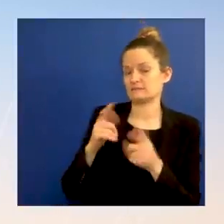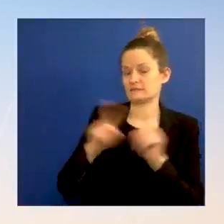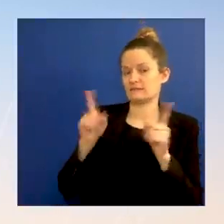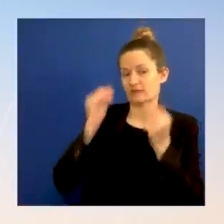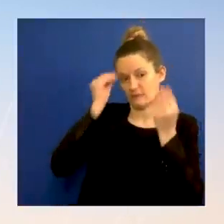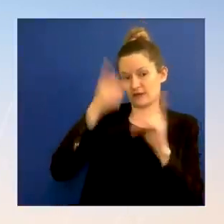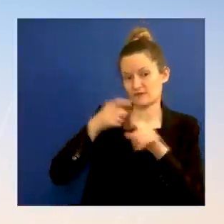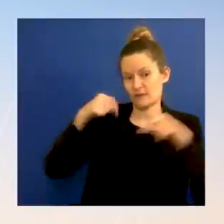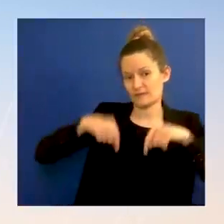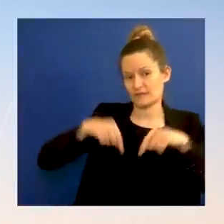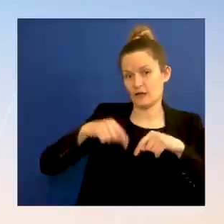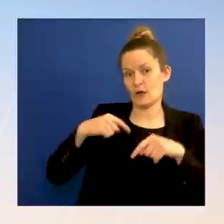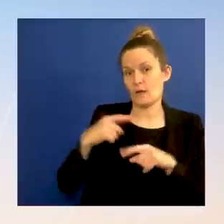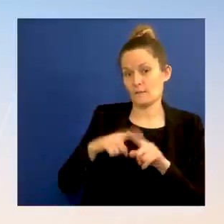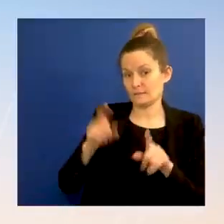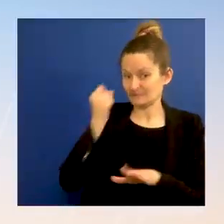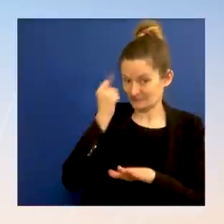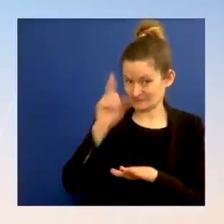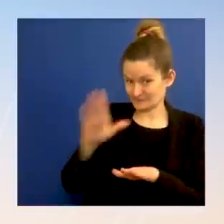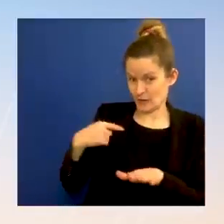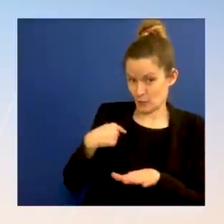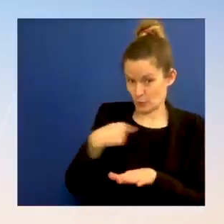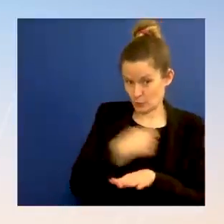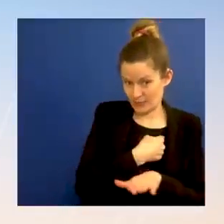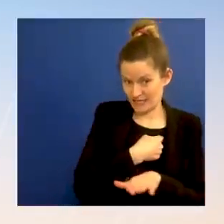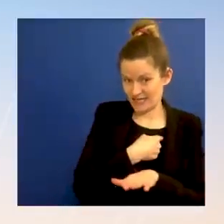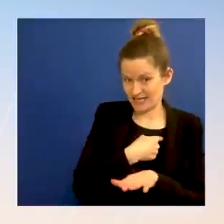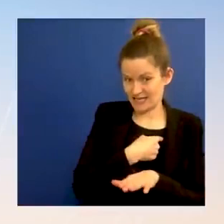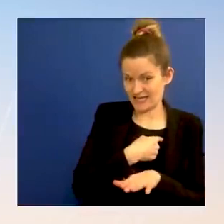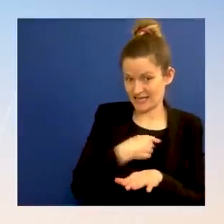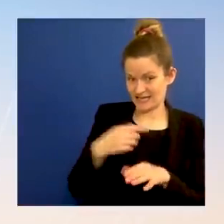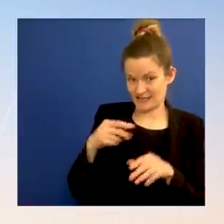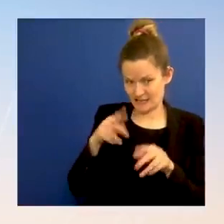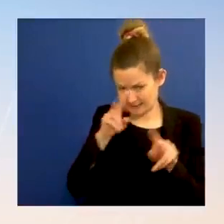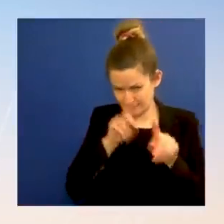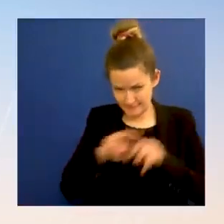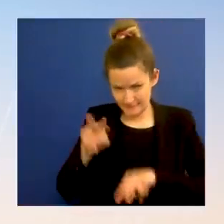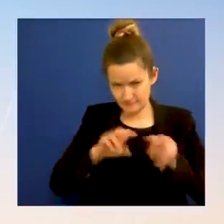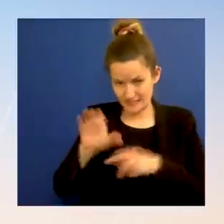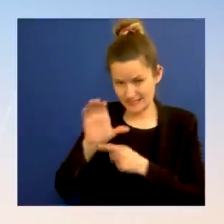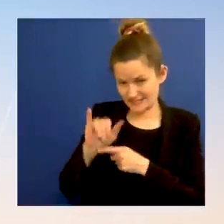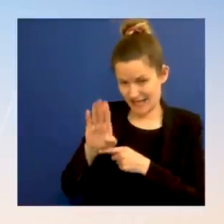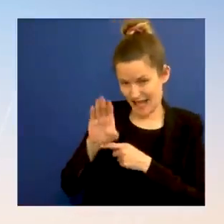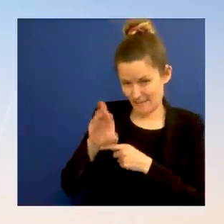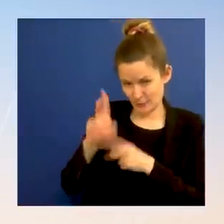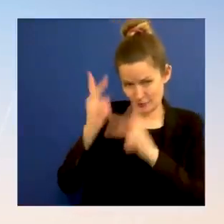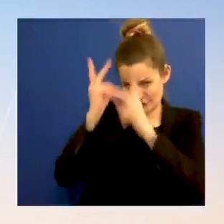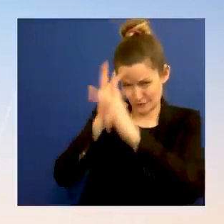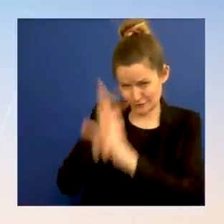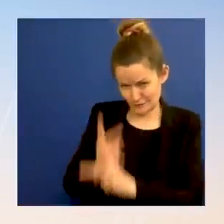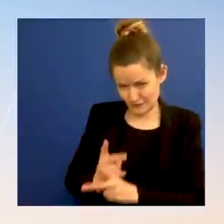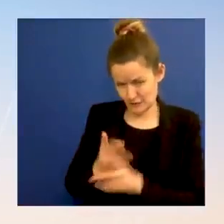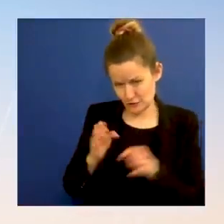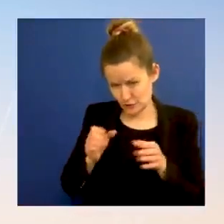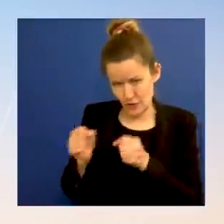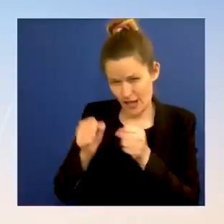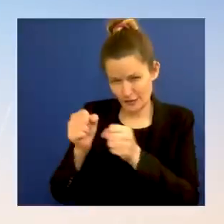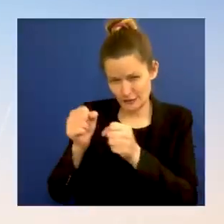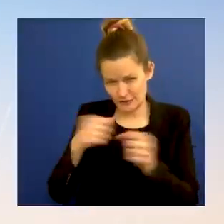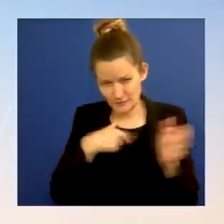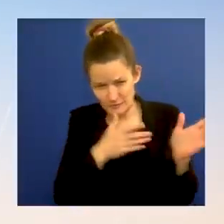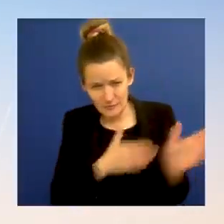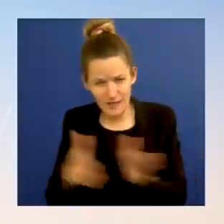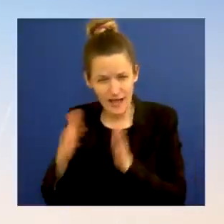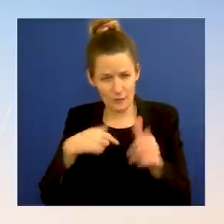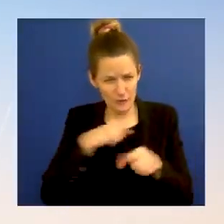others, you know, those began in earnest back in the fall, just as all of our engagements with foreign counterparts, preparations and discussions